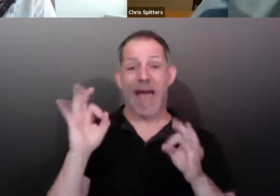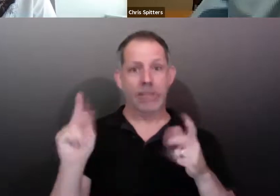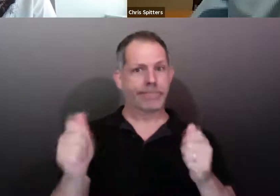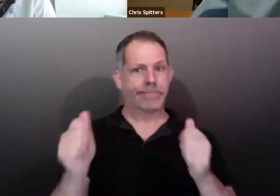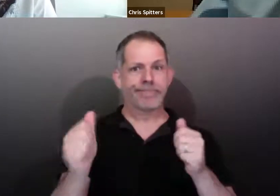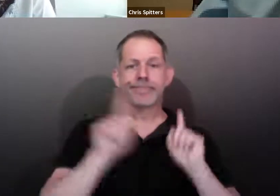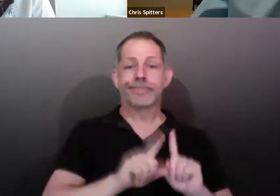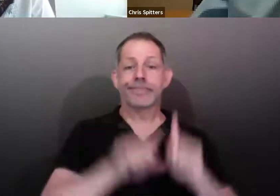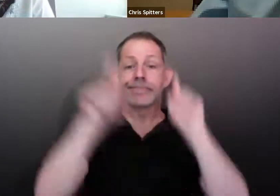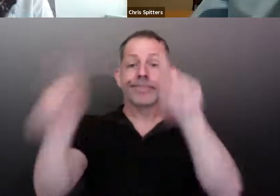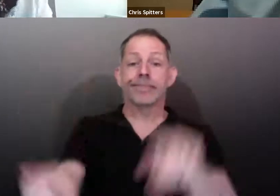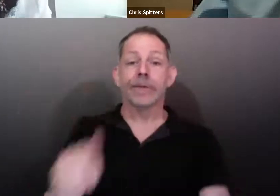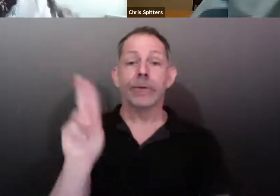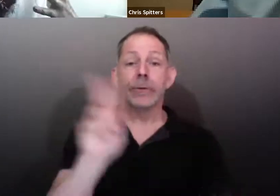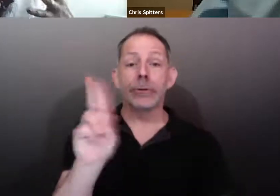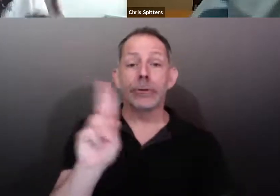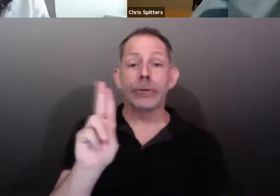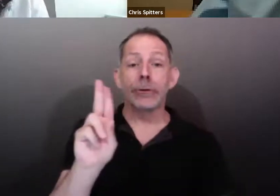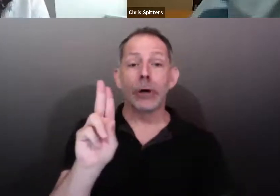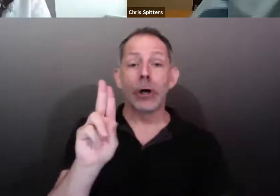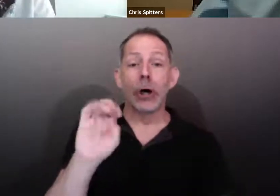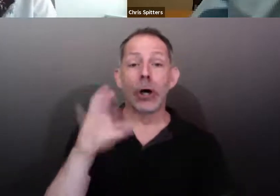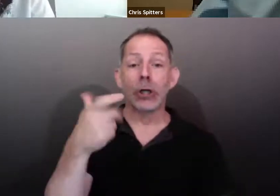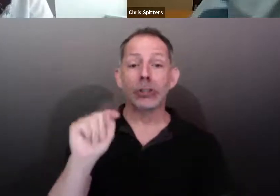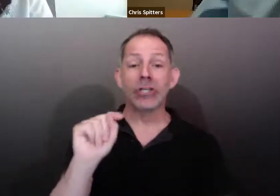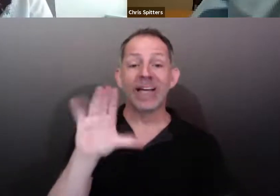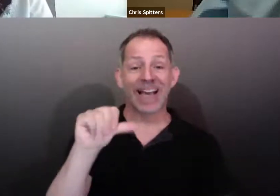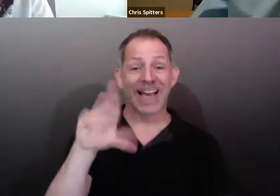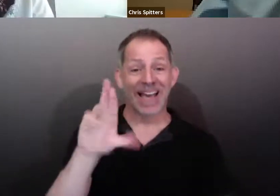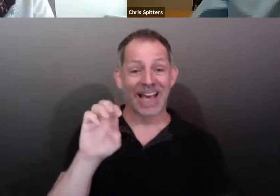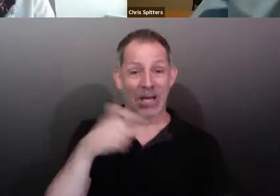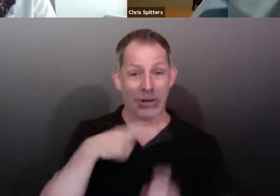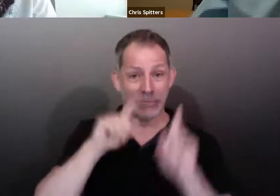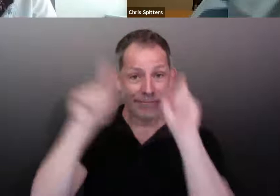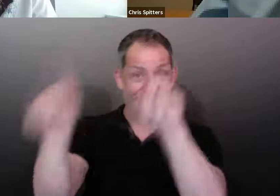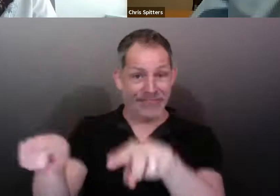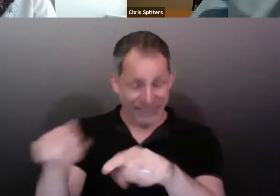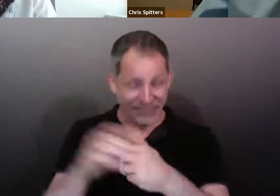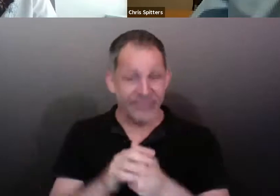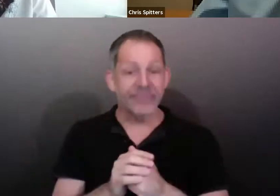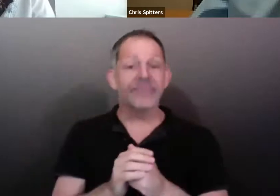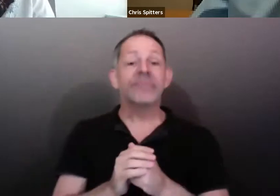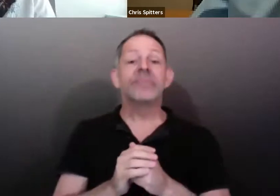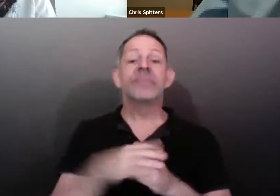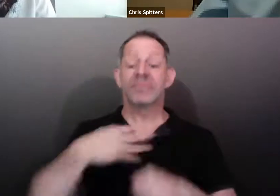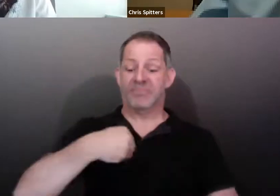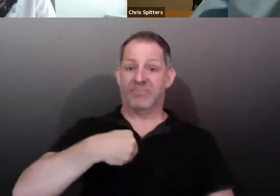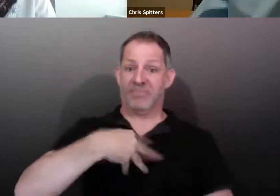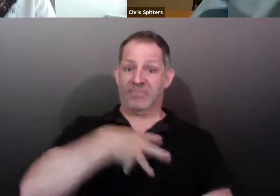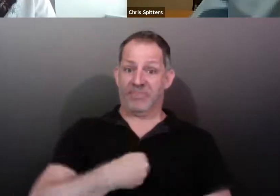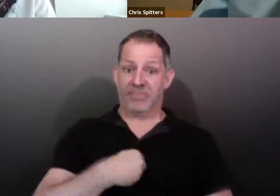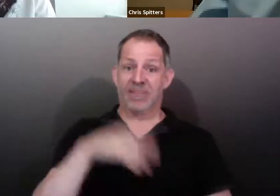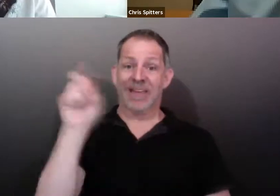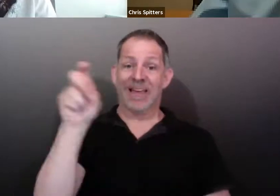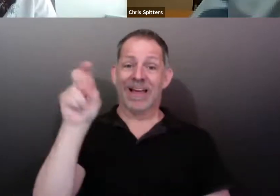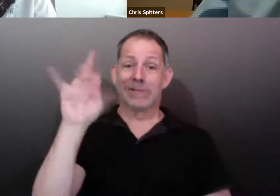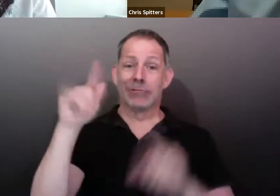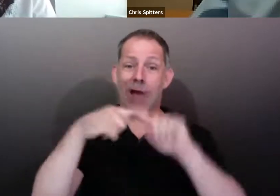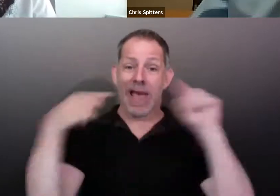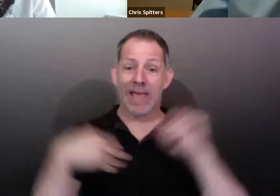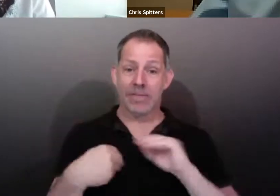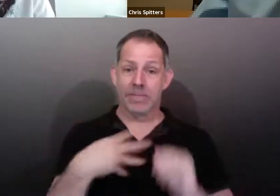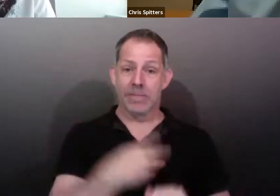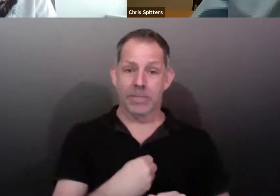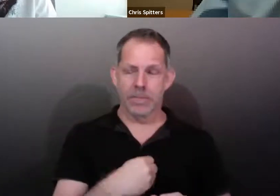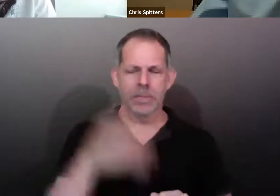was clear, but they heard some rattles and said, that I probably had pneumonia. So I went home and continued to